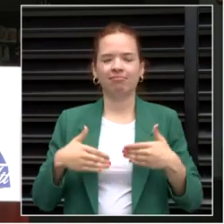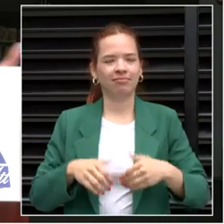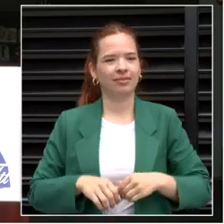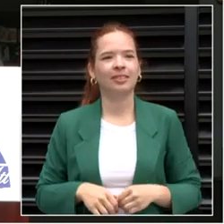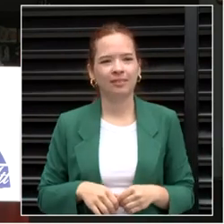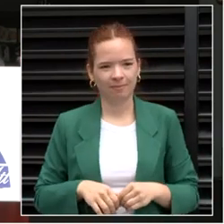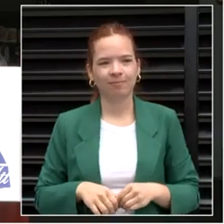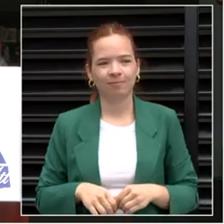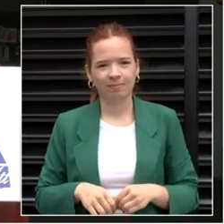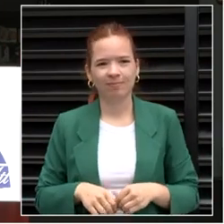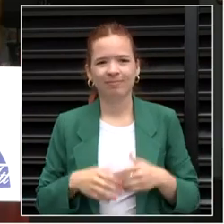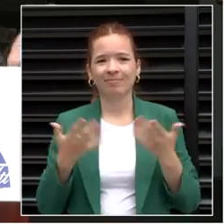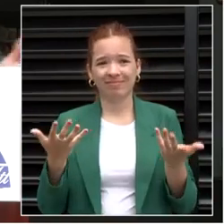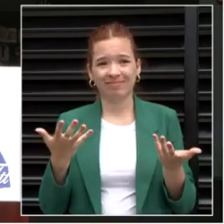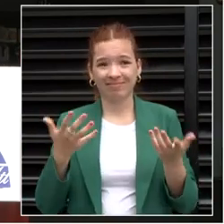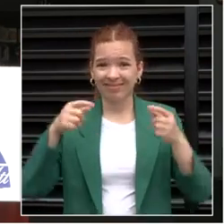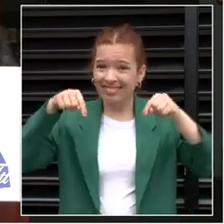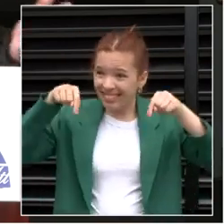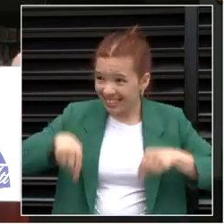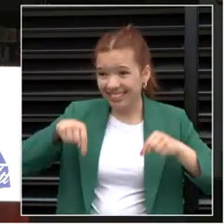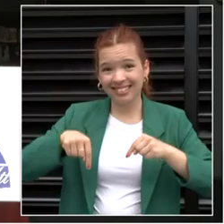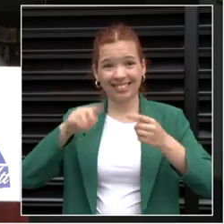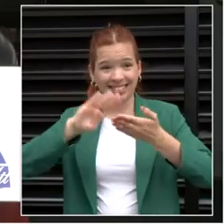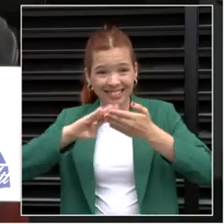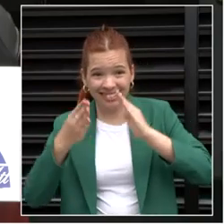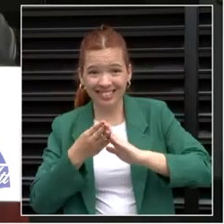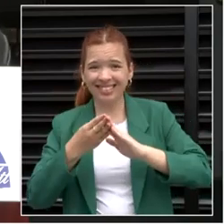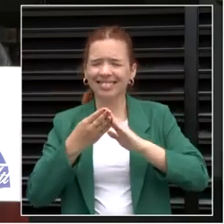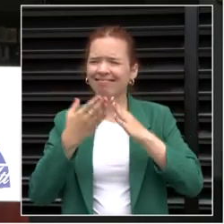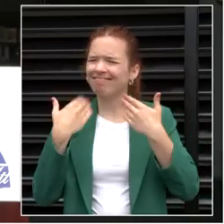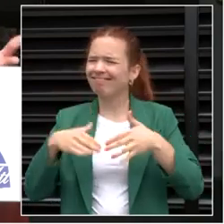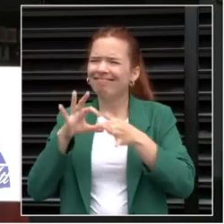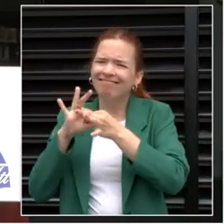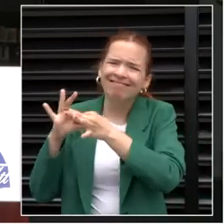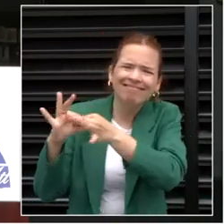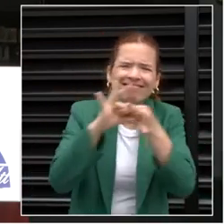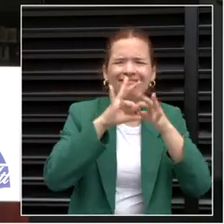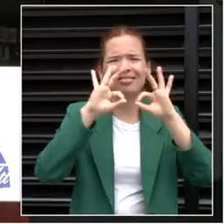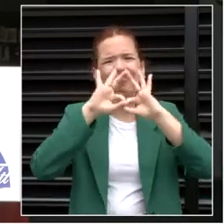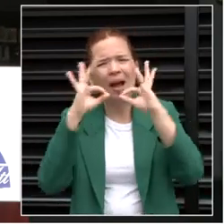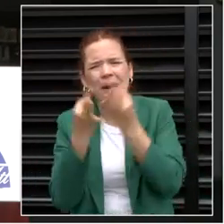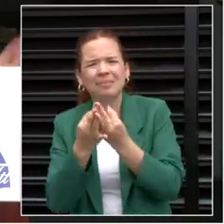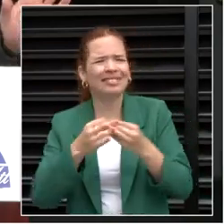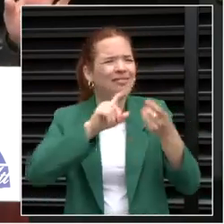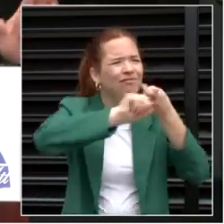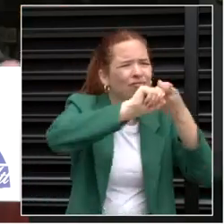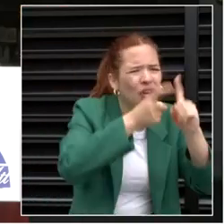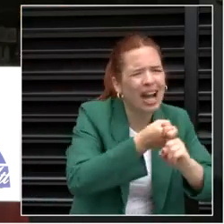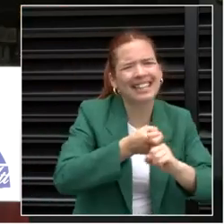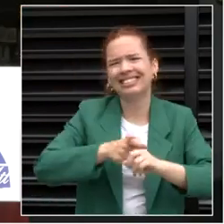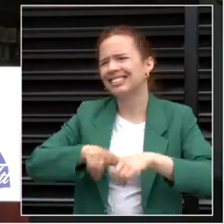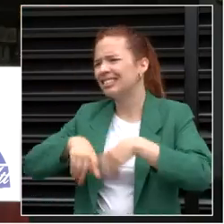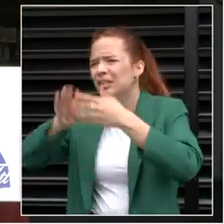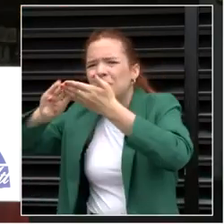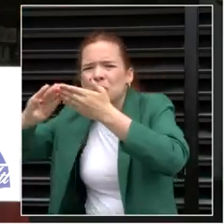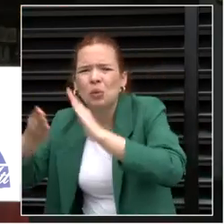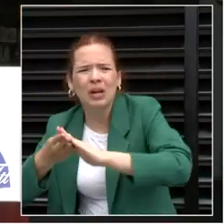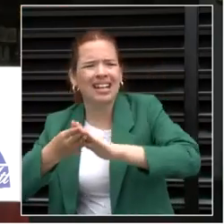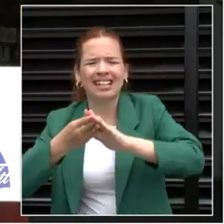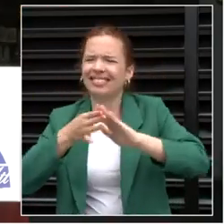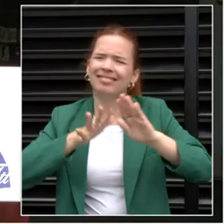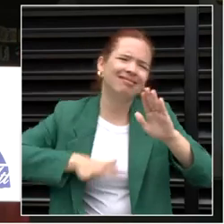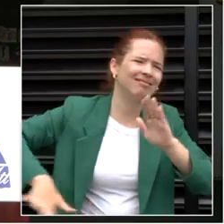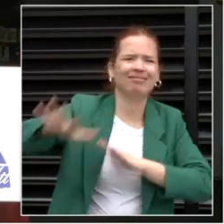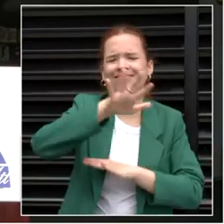here in town, our close family of friends in the community and the scene. Anyway, it's an honor to